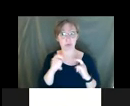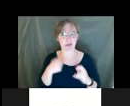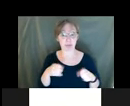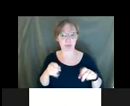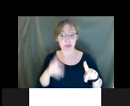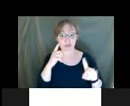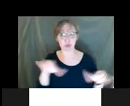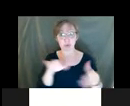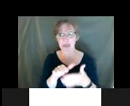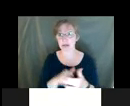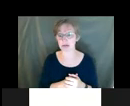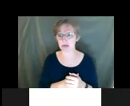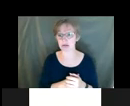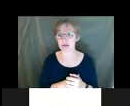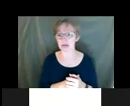Okay.